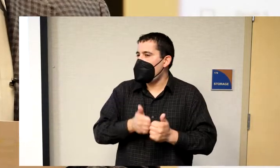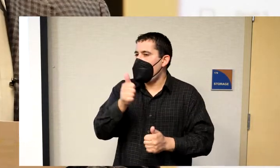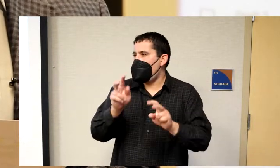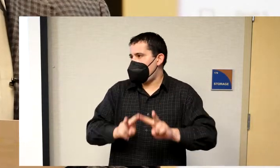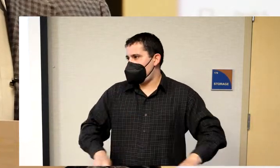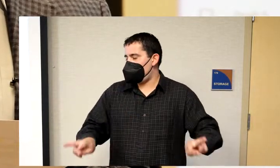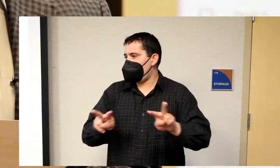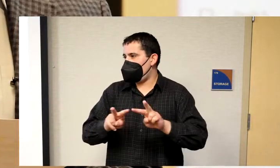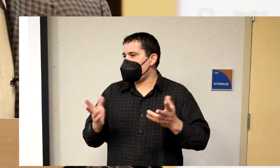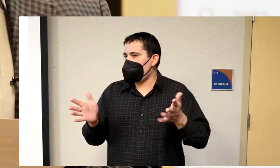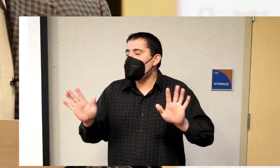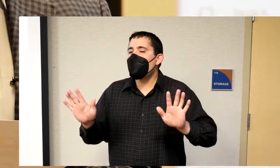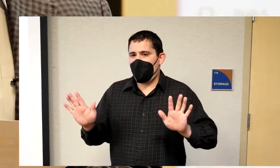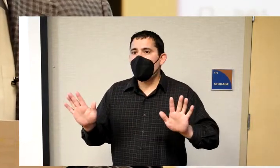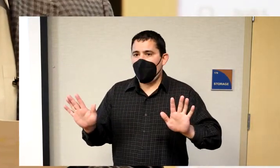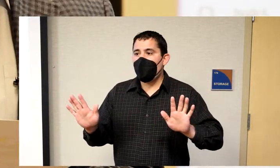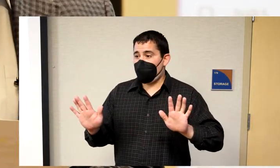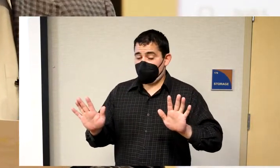meet the letter of the law.